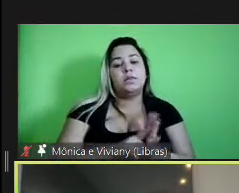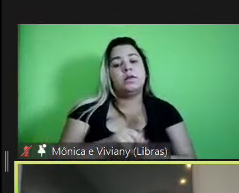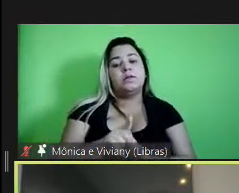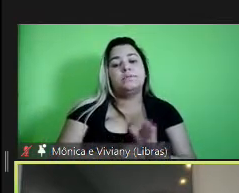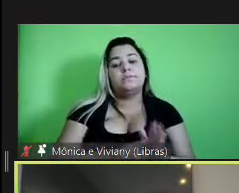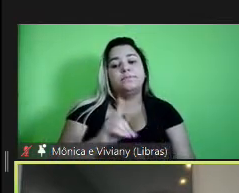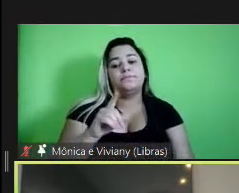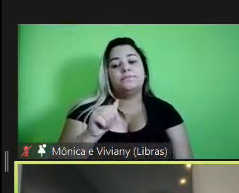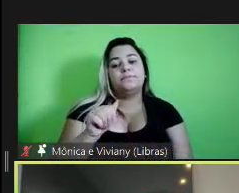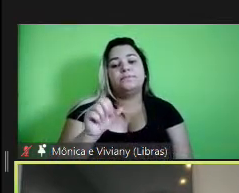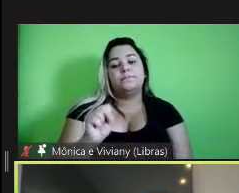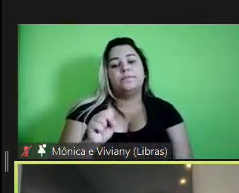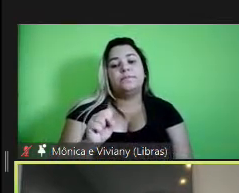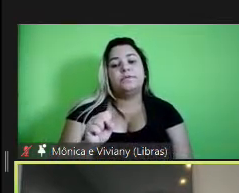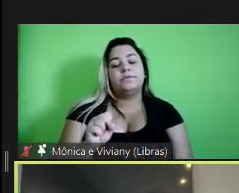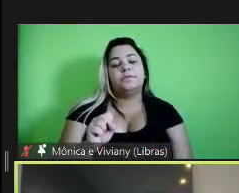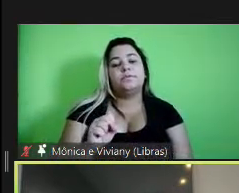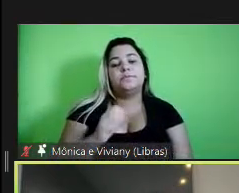the data.